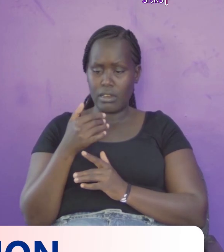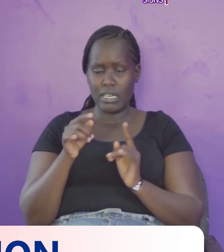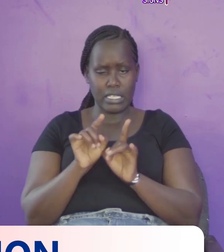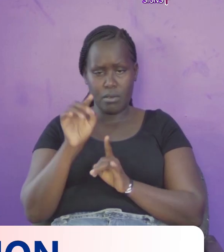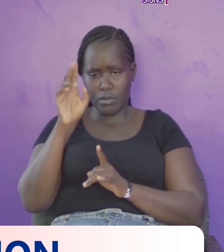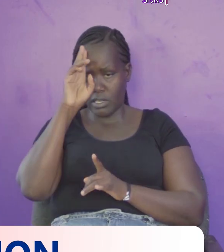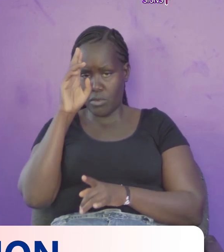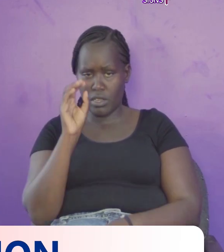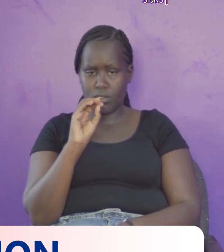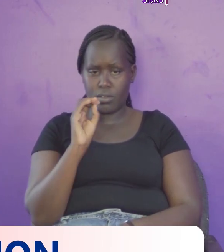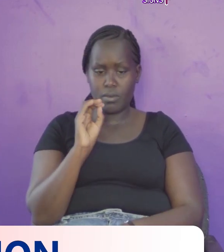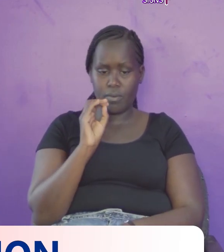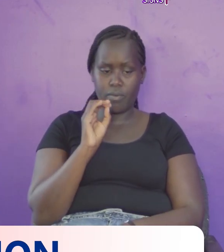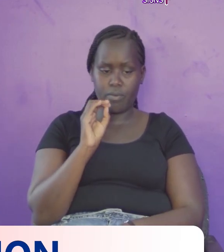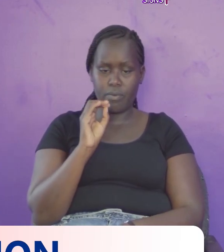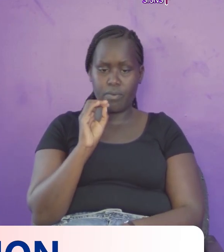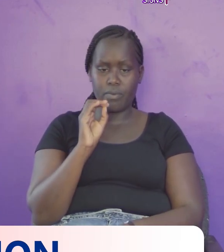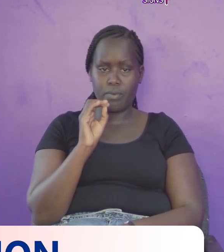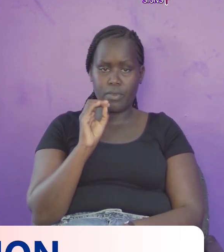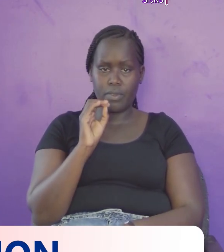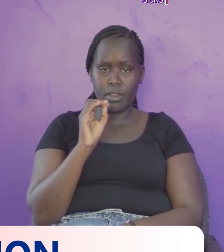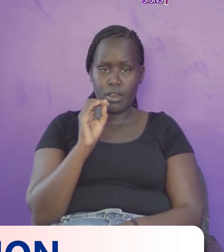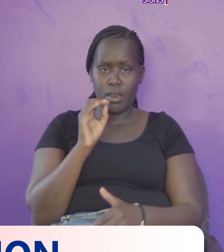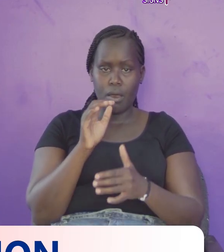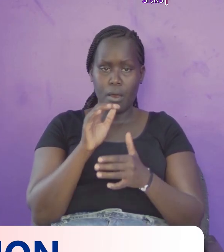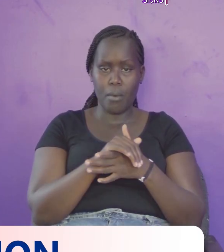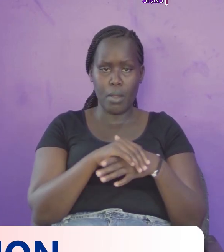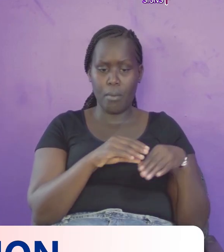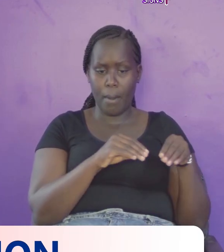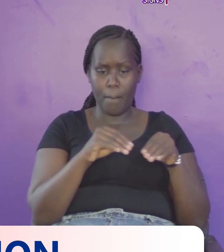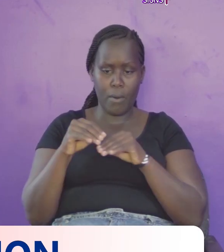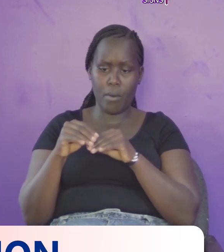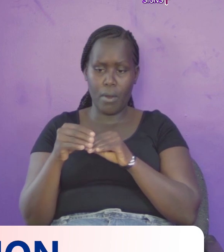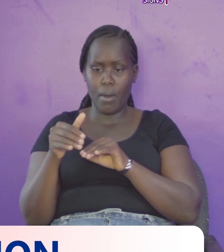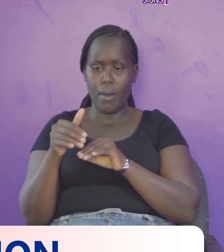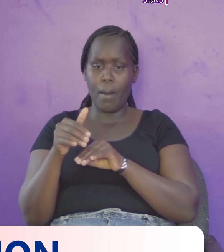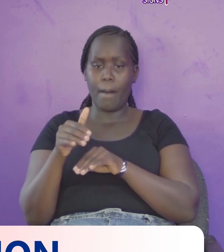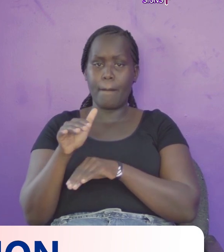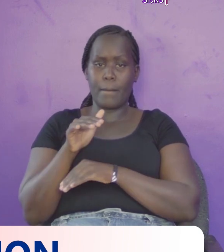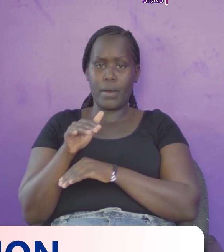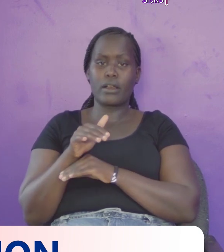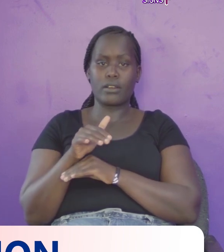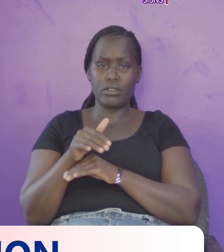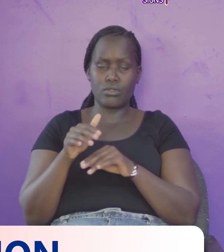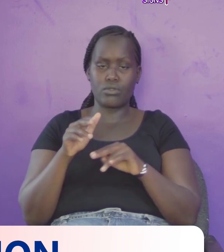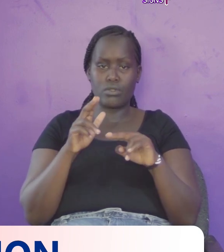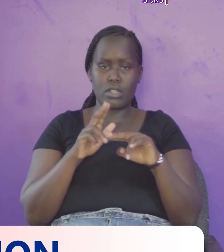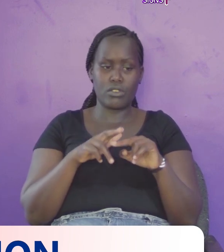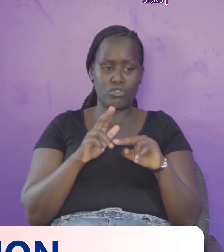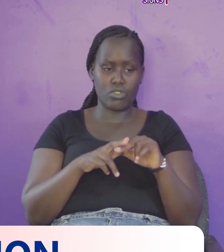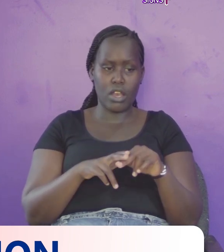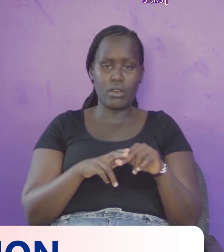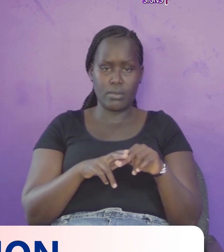policemen, hit my hand, pulled me back to the chair, and pressed me so hard on my